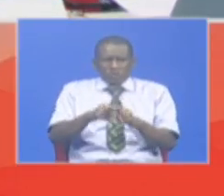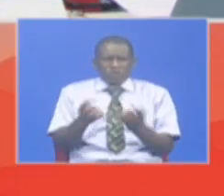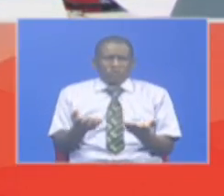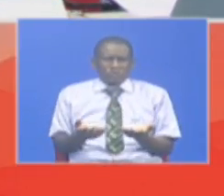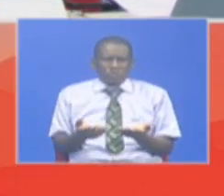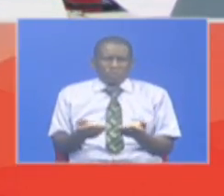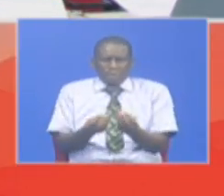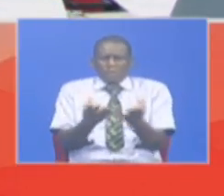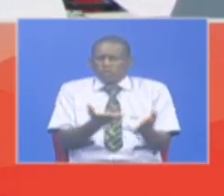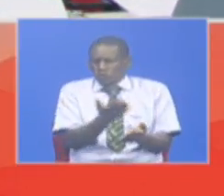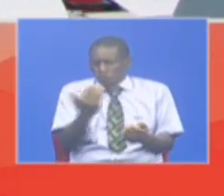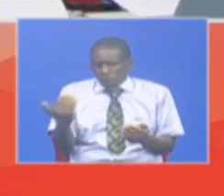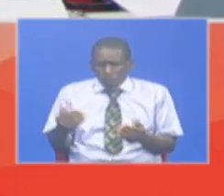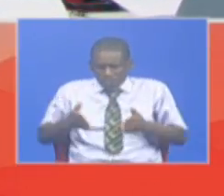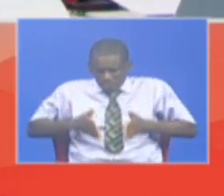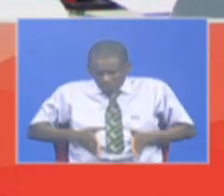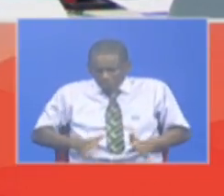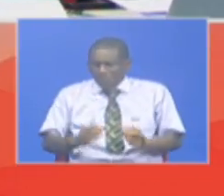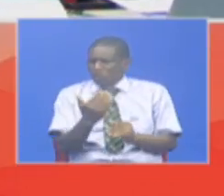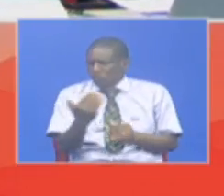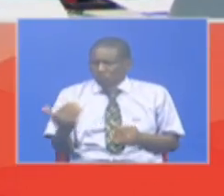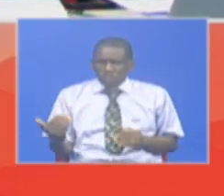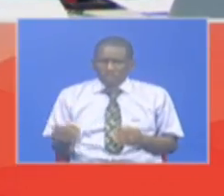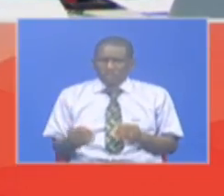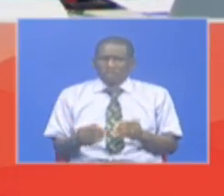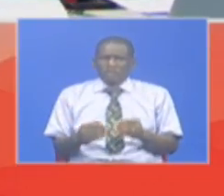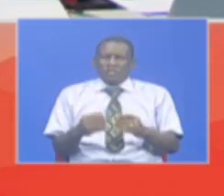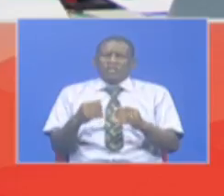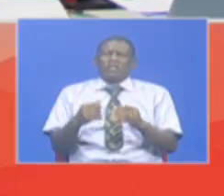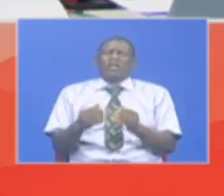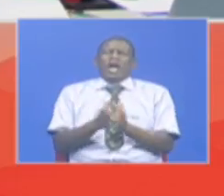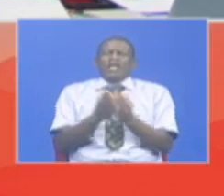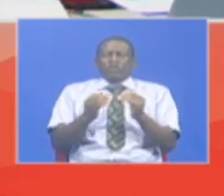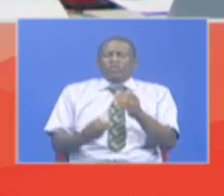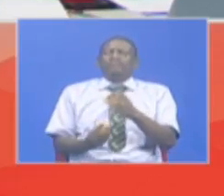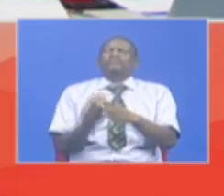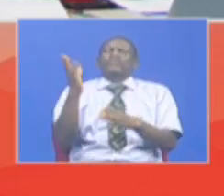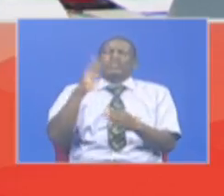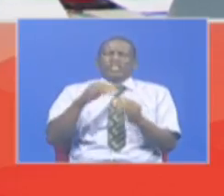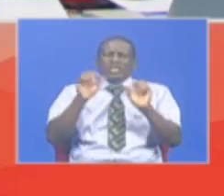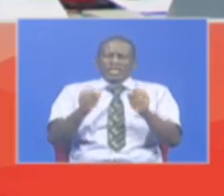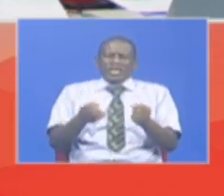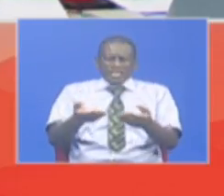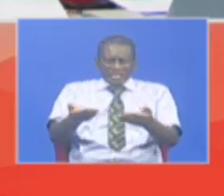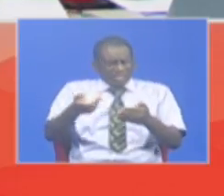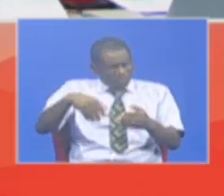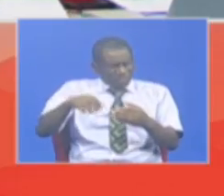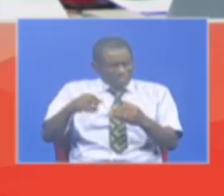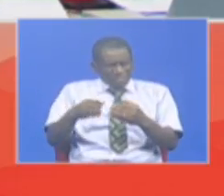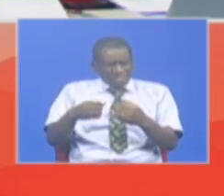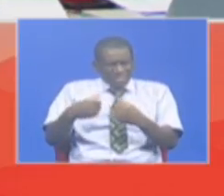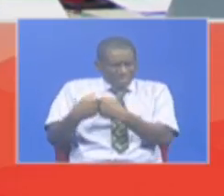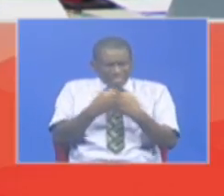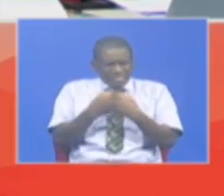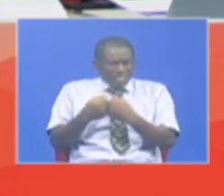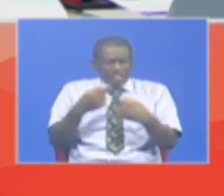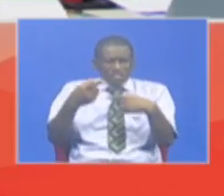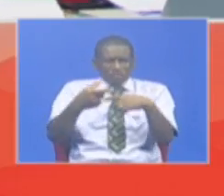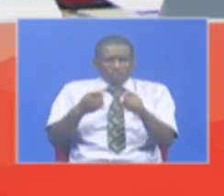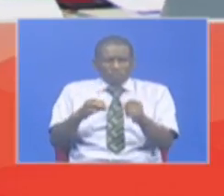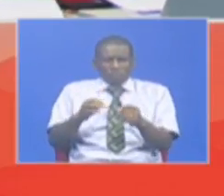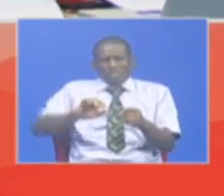many of them also delivered children that they are grown-ups as it is right now. Kindly just give us the challenges that is coming from the